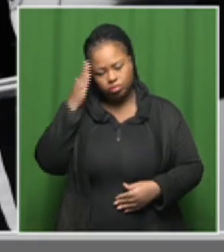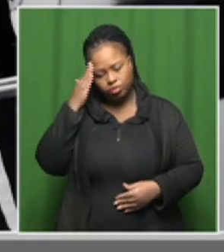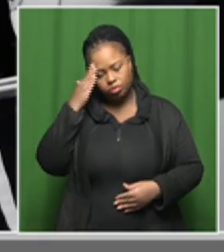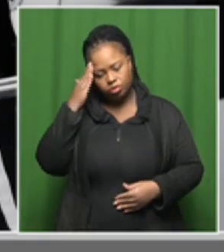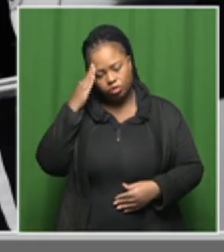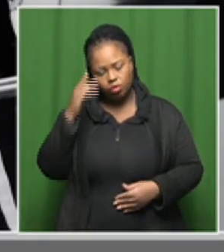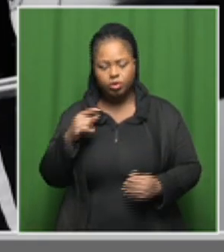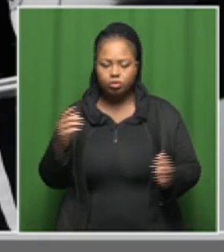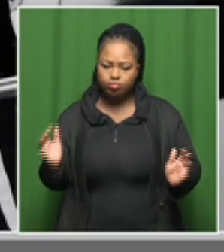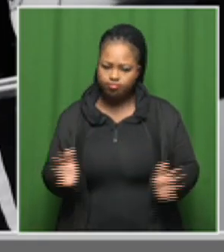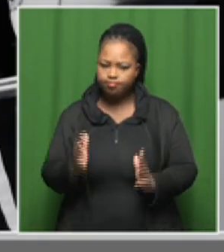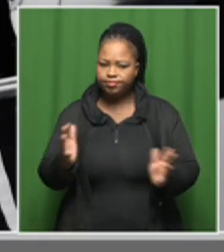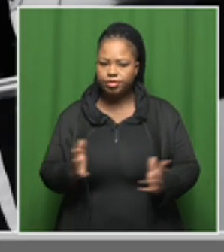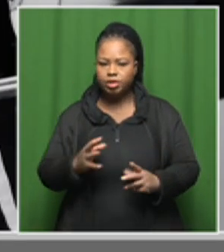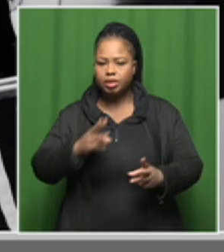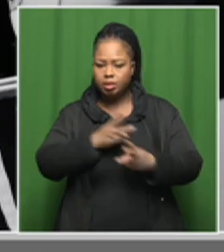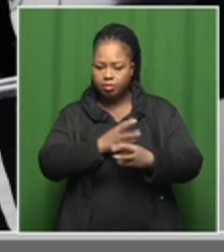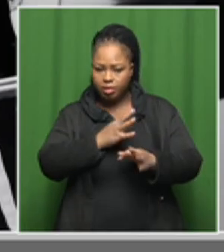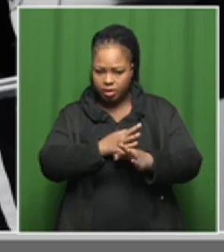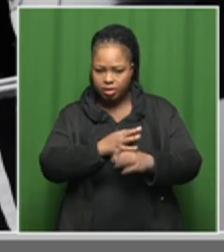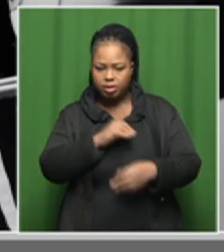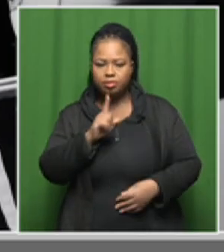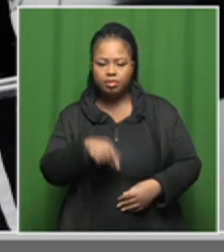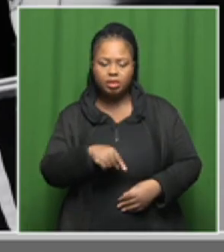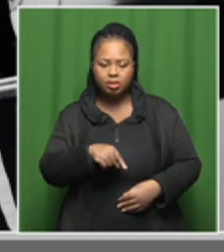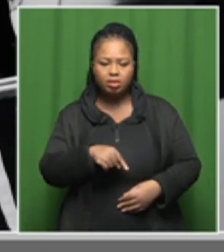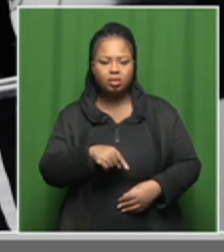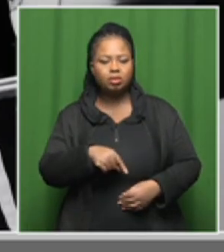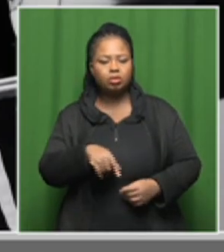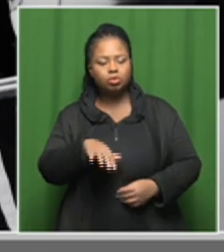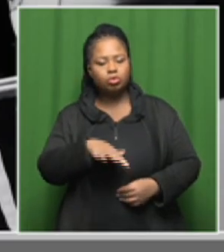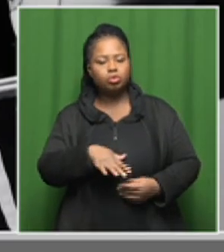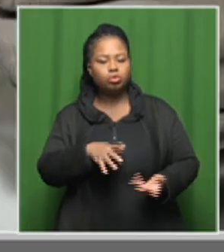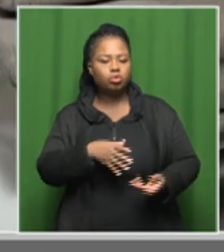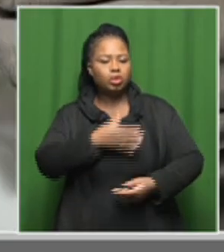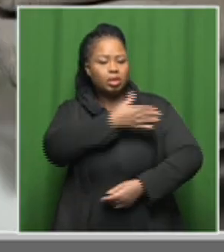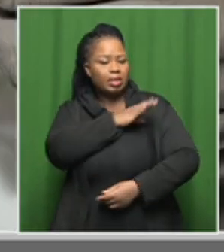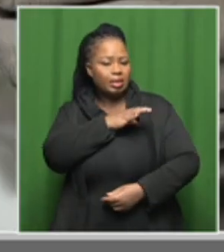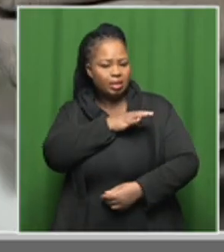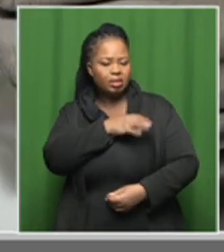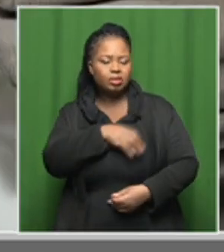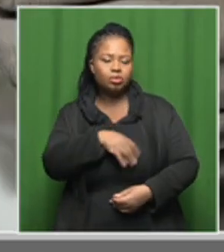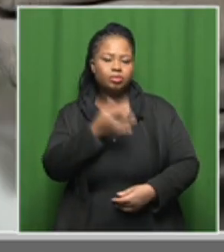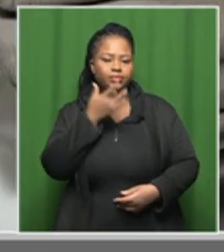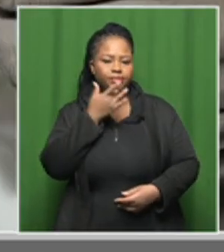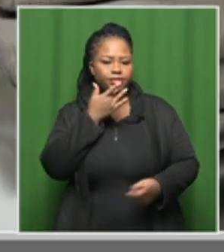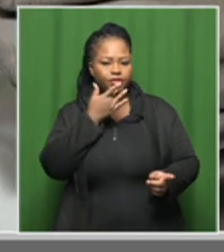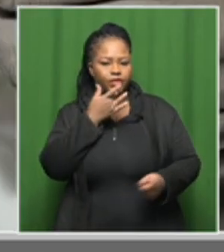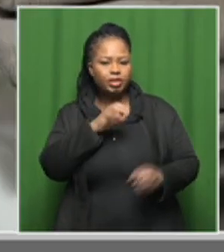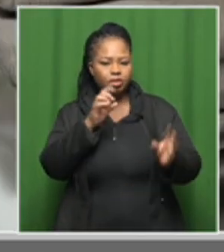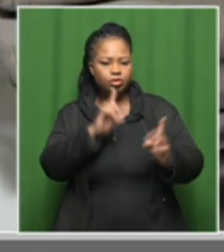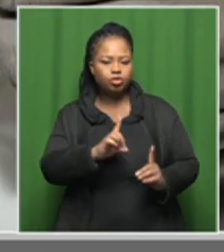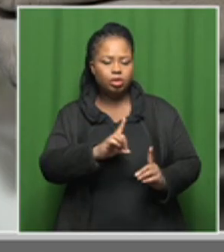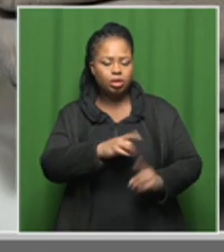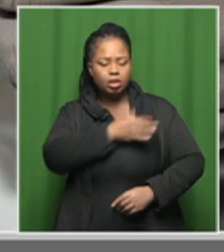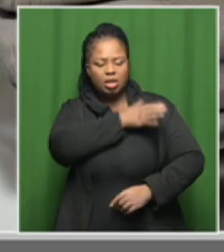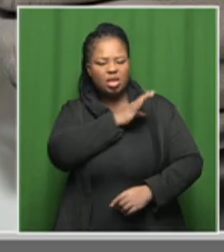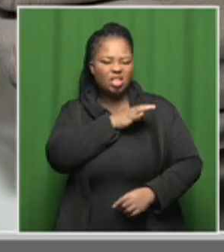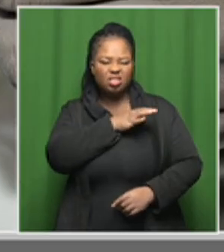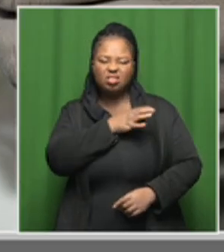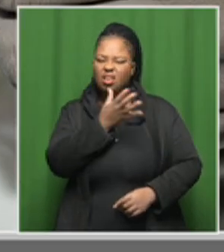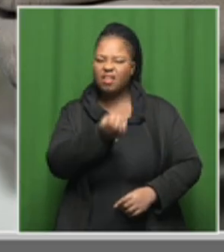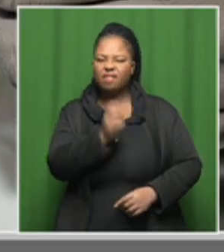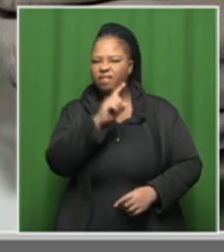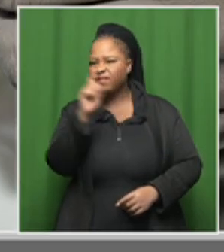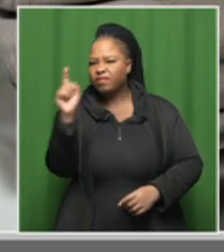encourage the parents to go straight to an orthopedic facility, and preferably one of the specialist clinics. That there's 48 around the country that